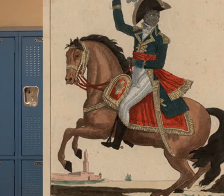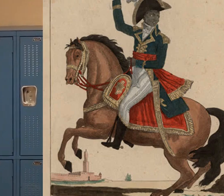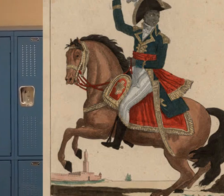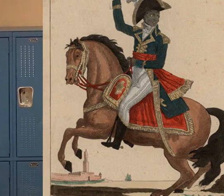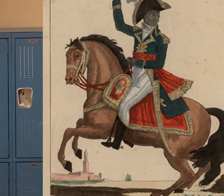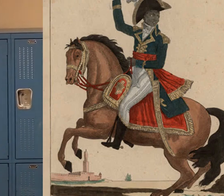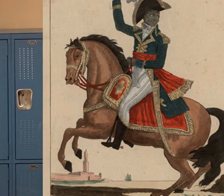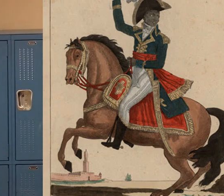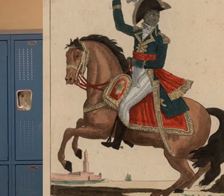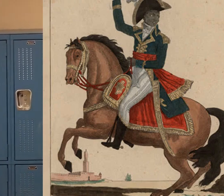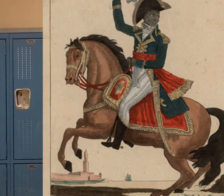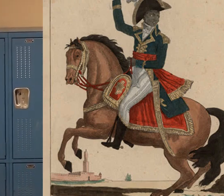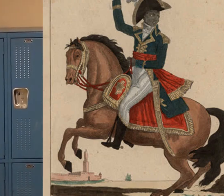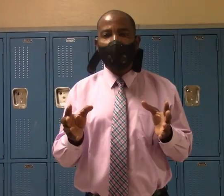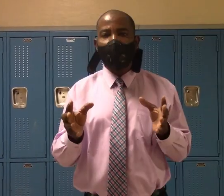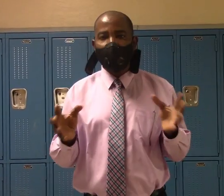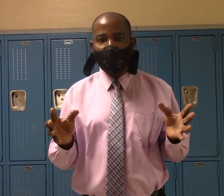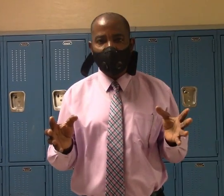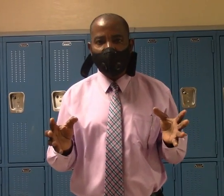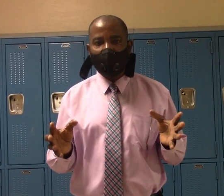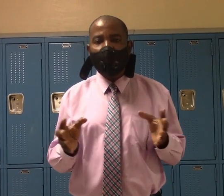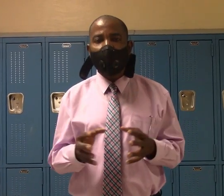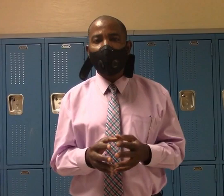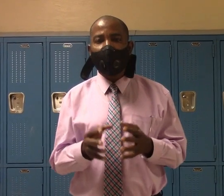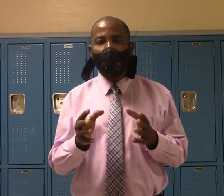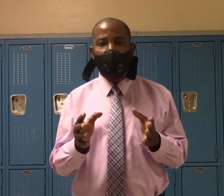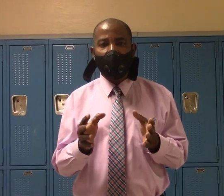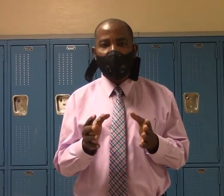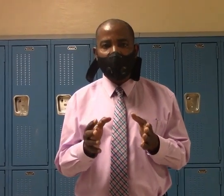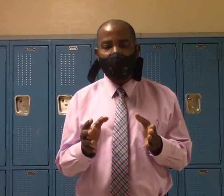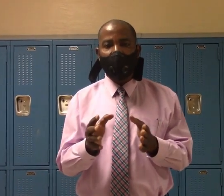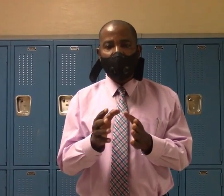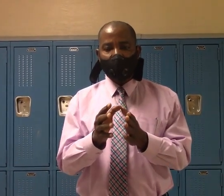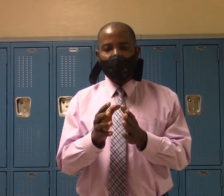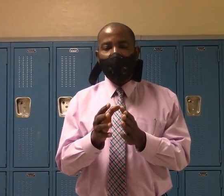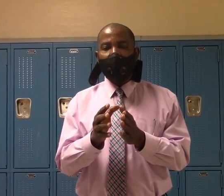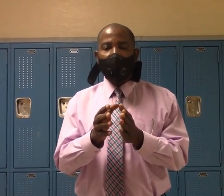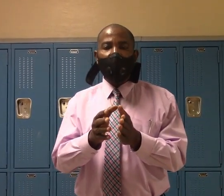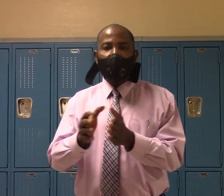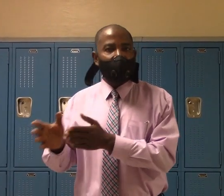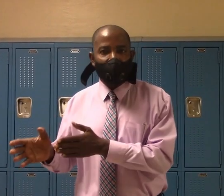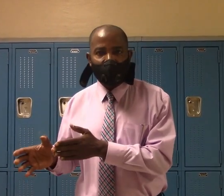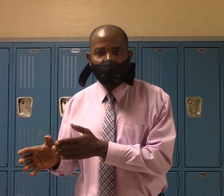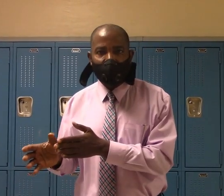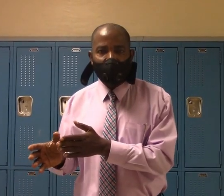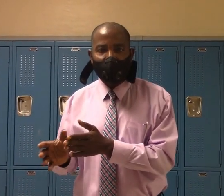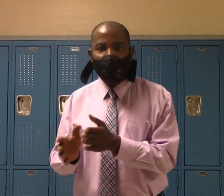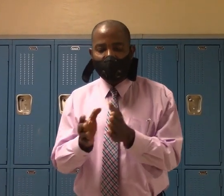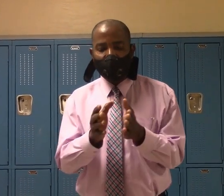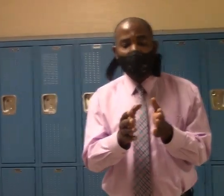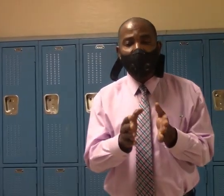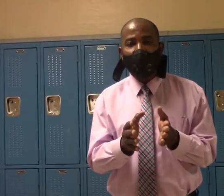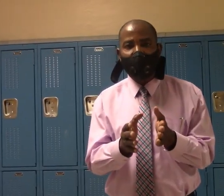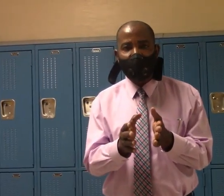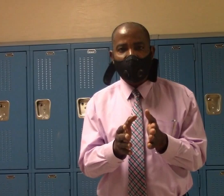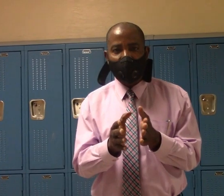Louverture. These French generals call him Louverture because he always made an opening. That means this